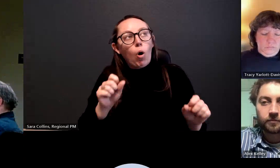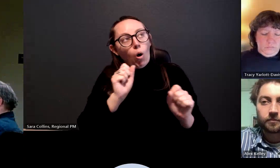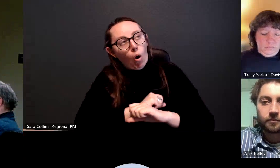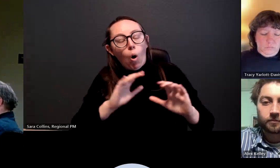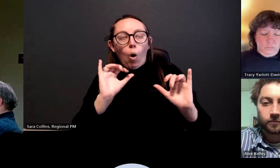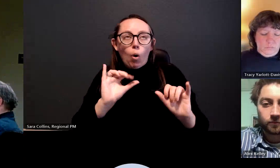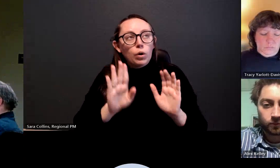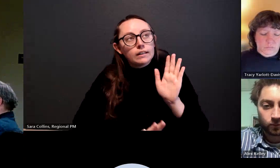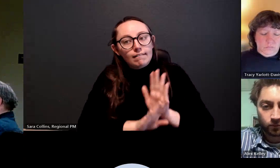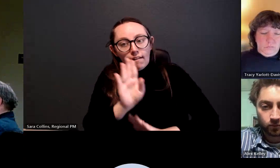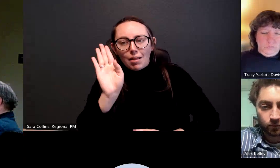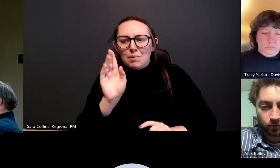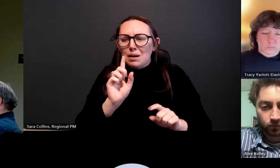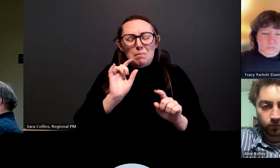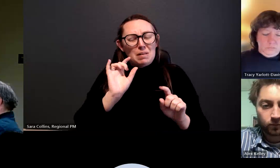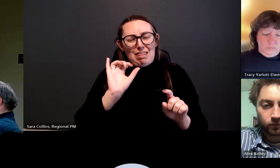this.